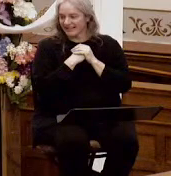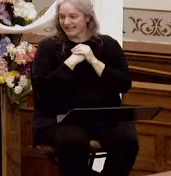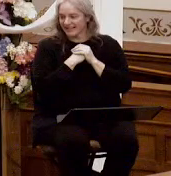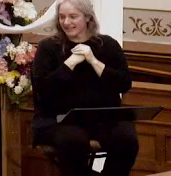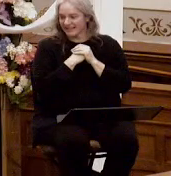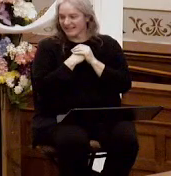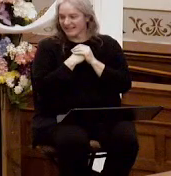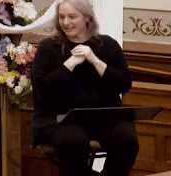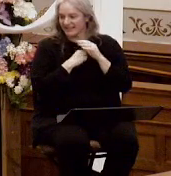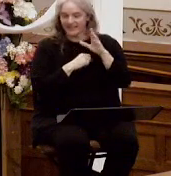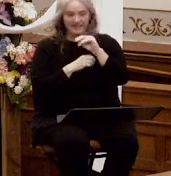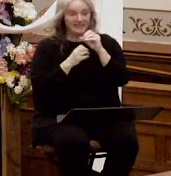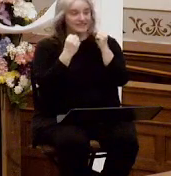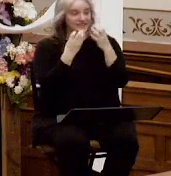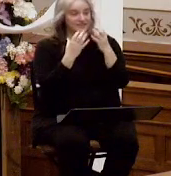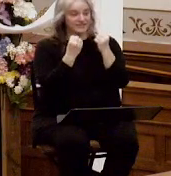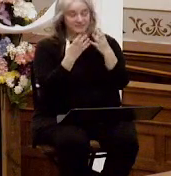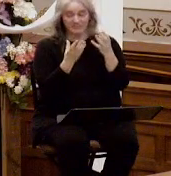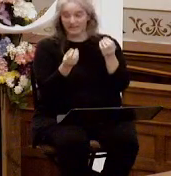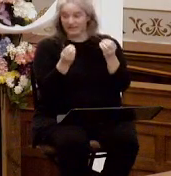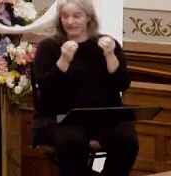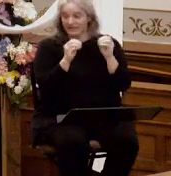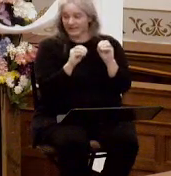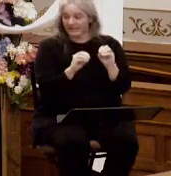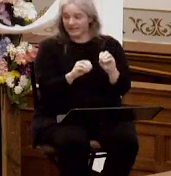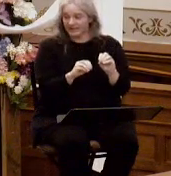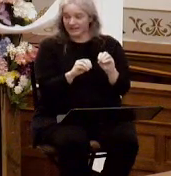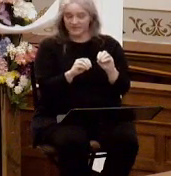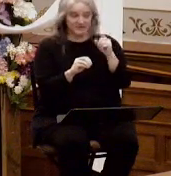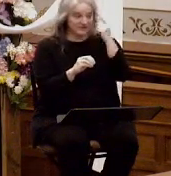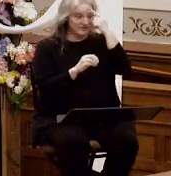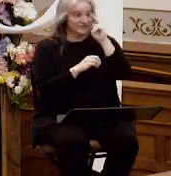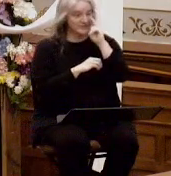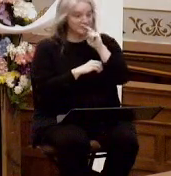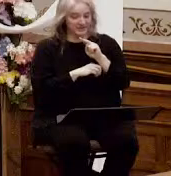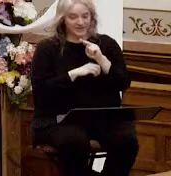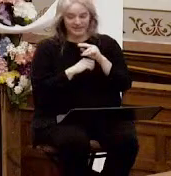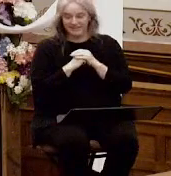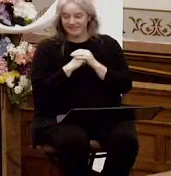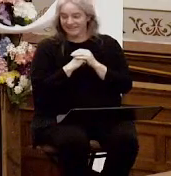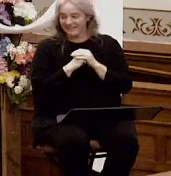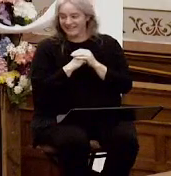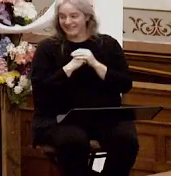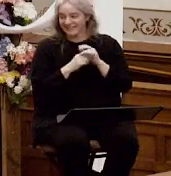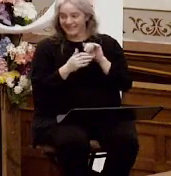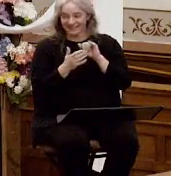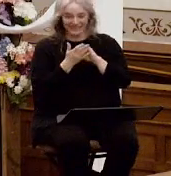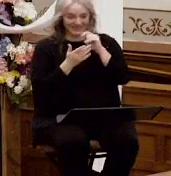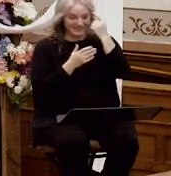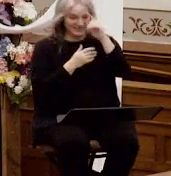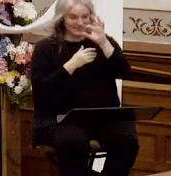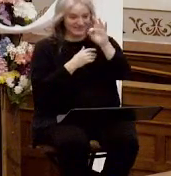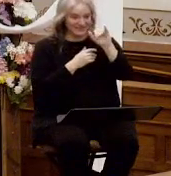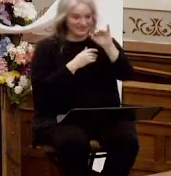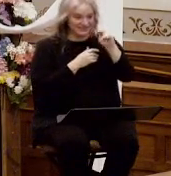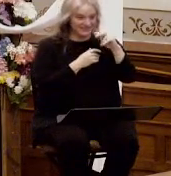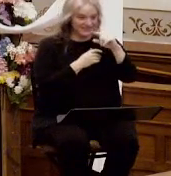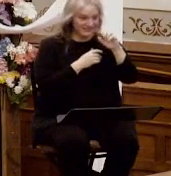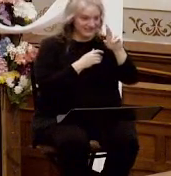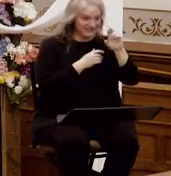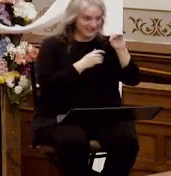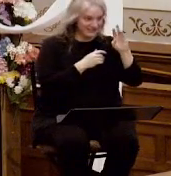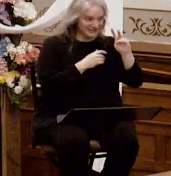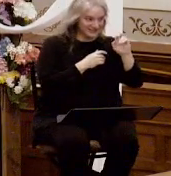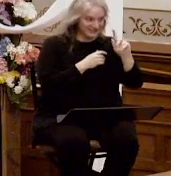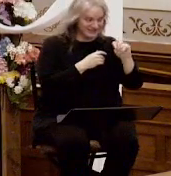and there's lots of opportunity for fun. That's the reason for the finger rockets. There's lots of opportunity